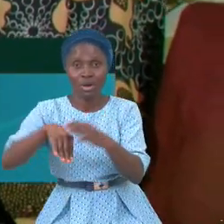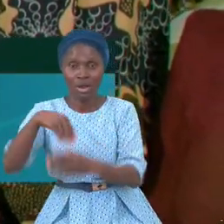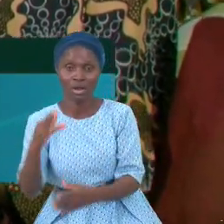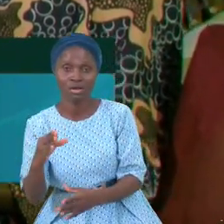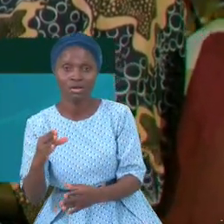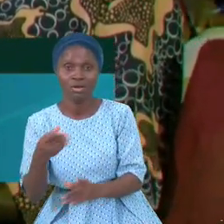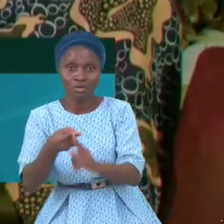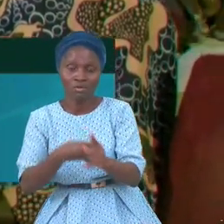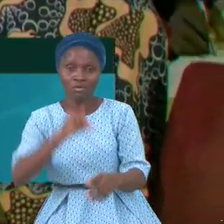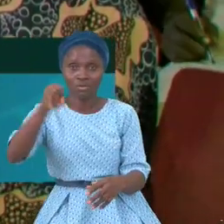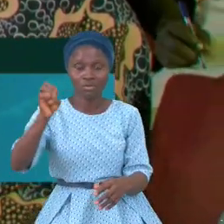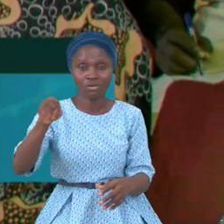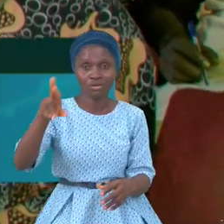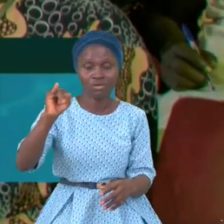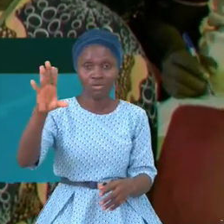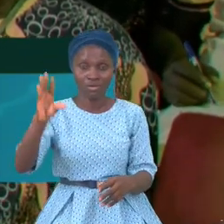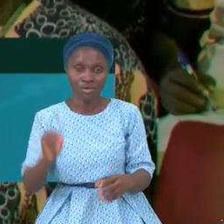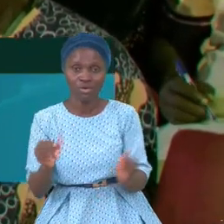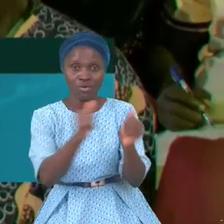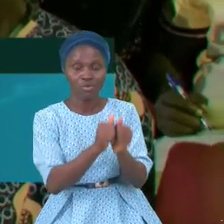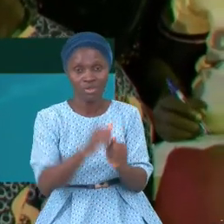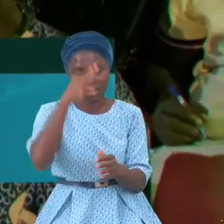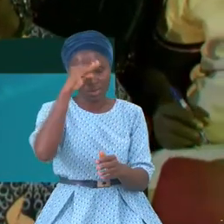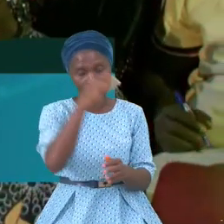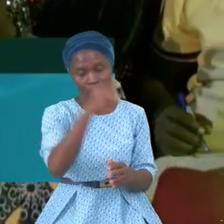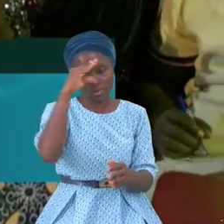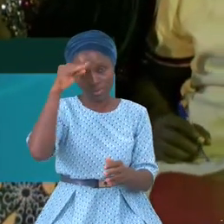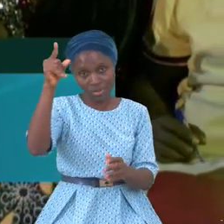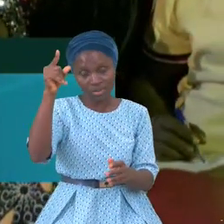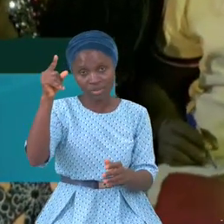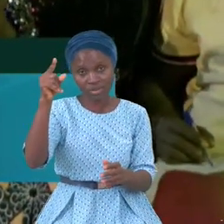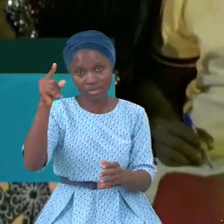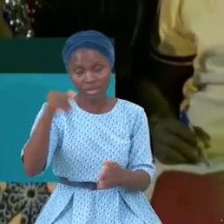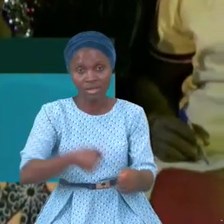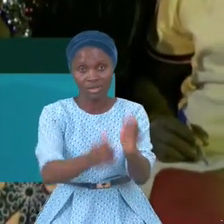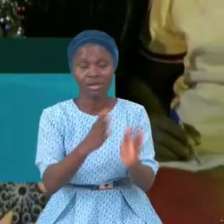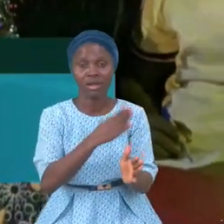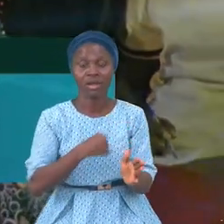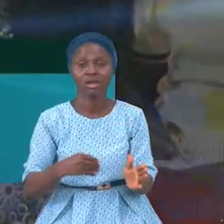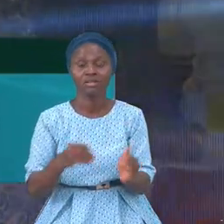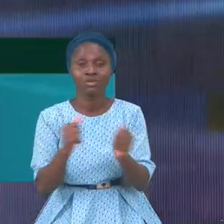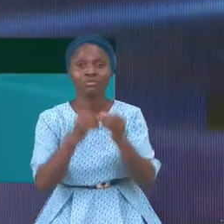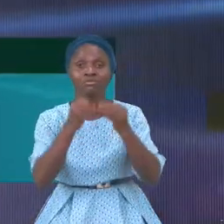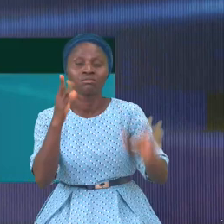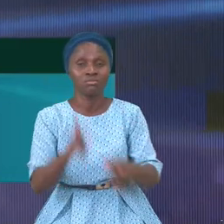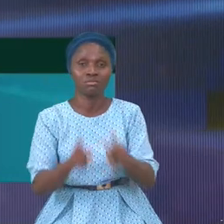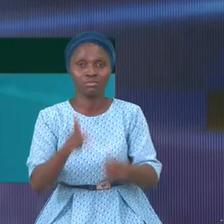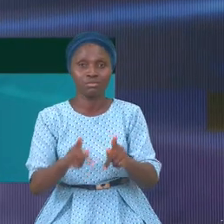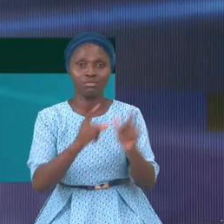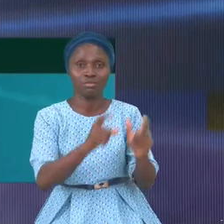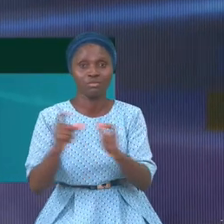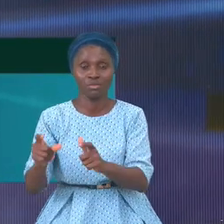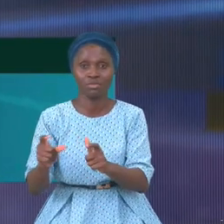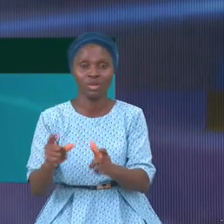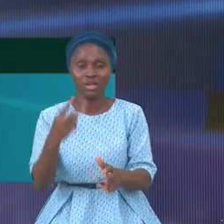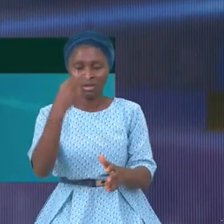number of people, blind Bartimaeus, the son of Timaeus, sat by